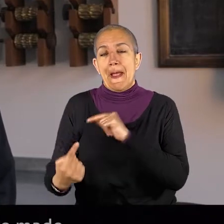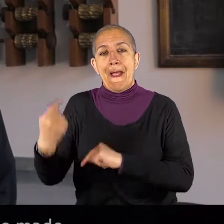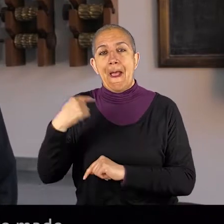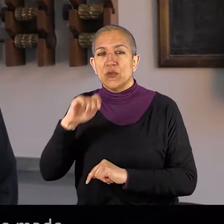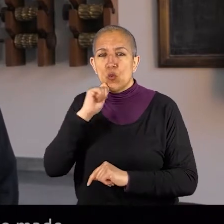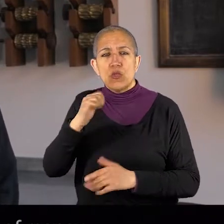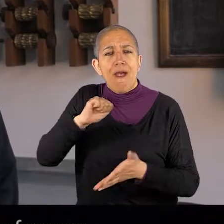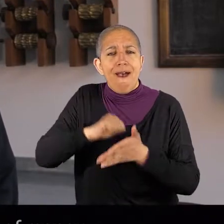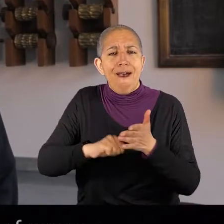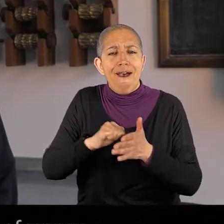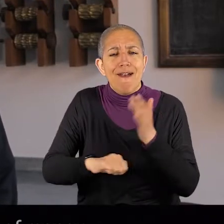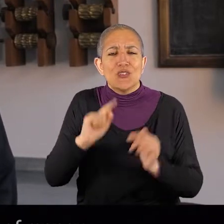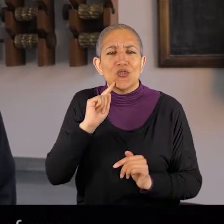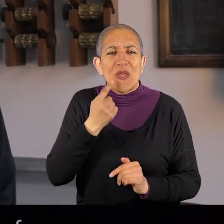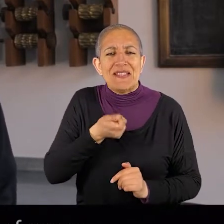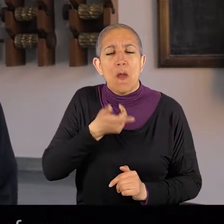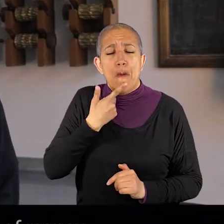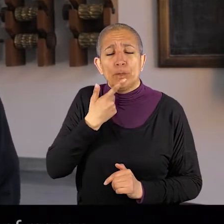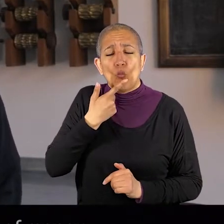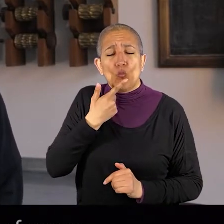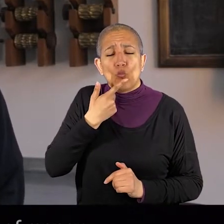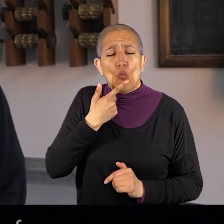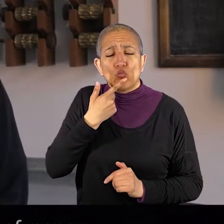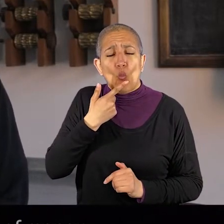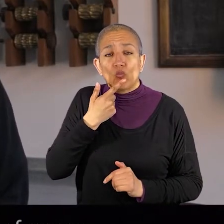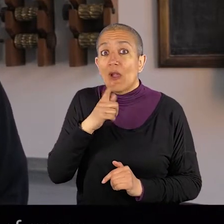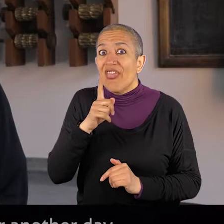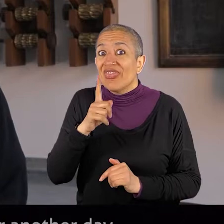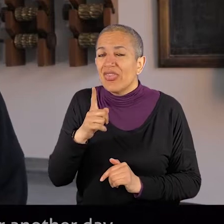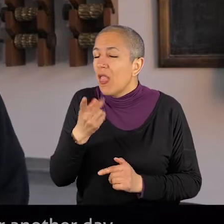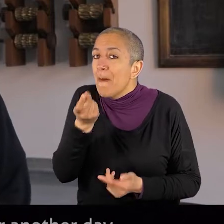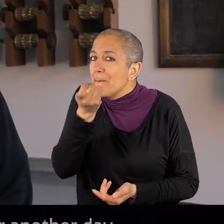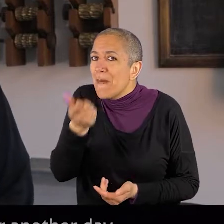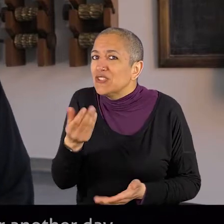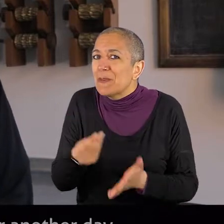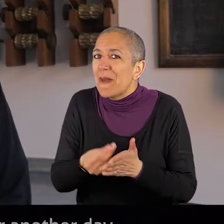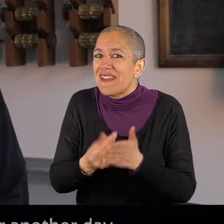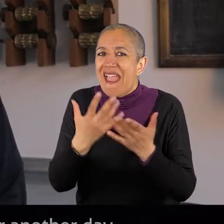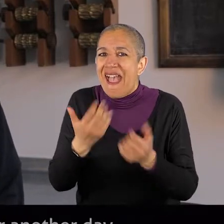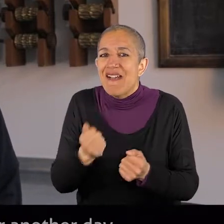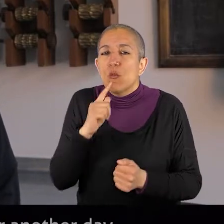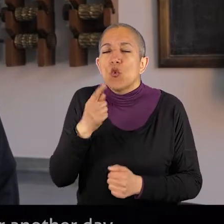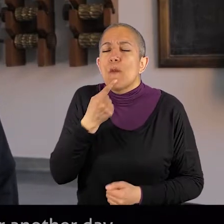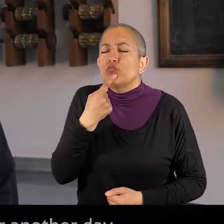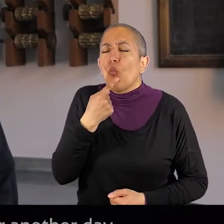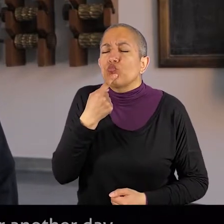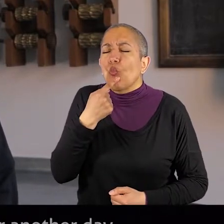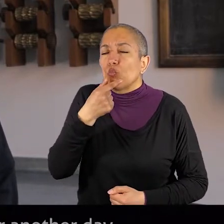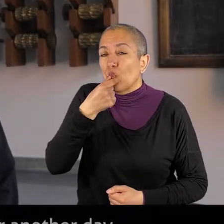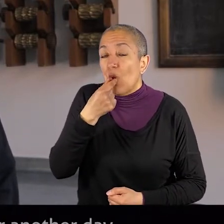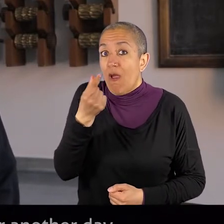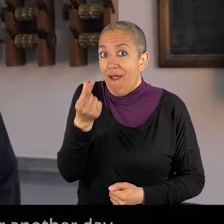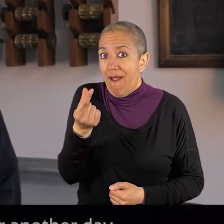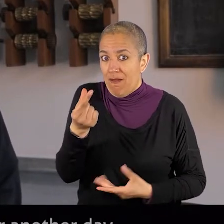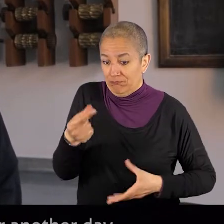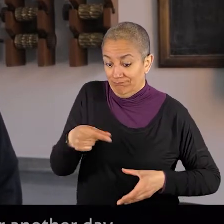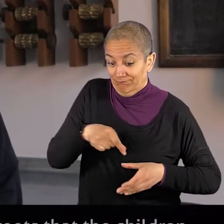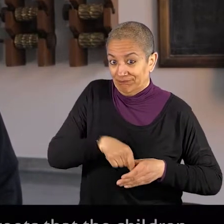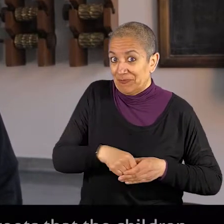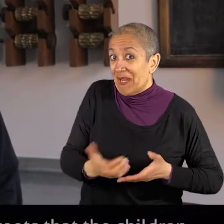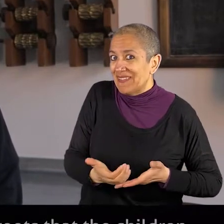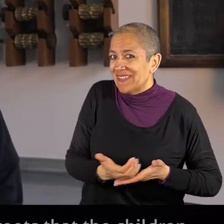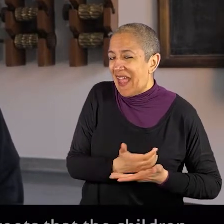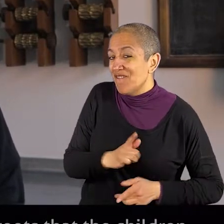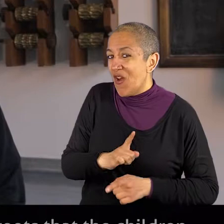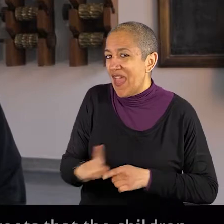made. Then, because they didn't have a lot of money, they would then save that sweet for another day. And